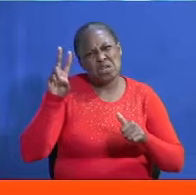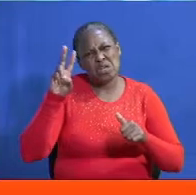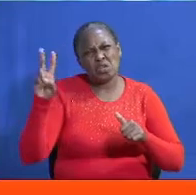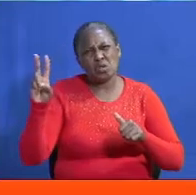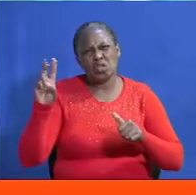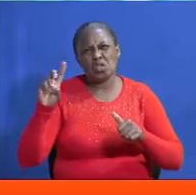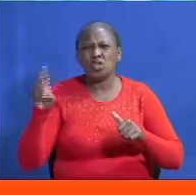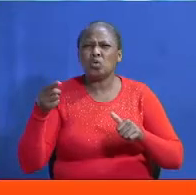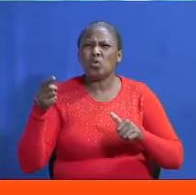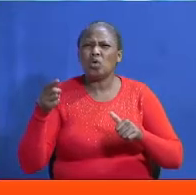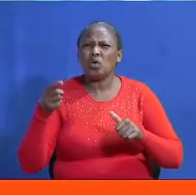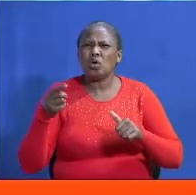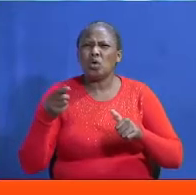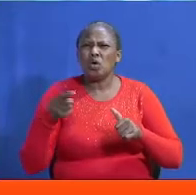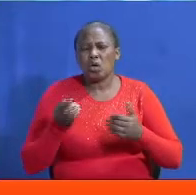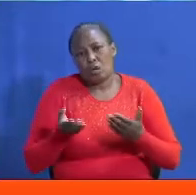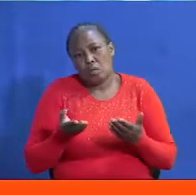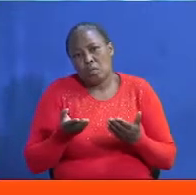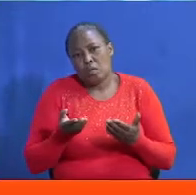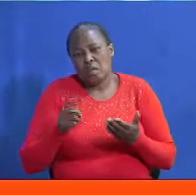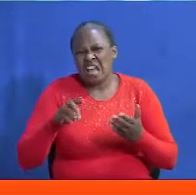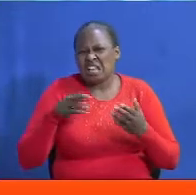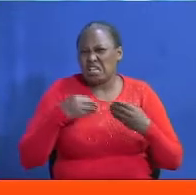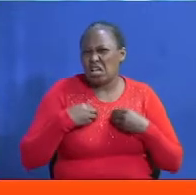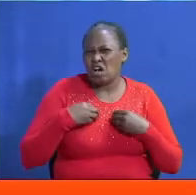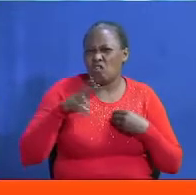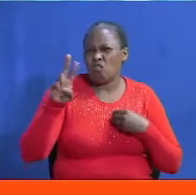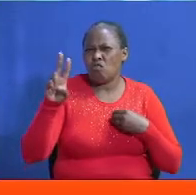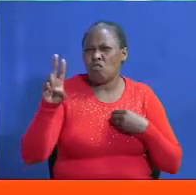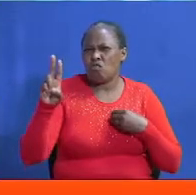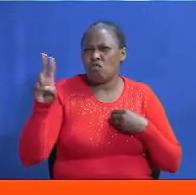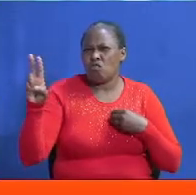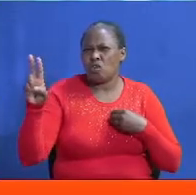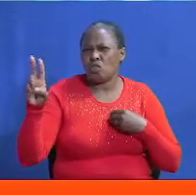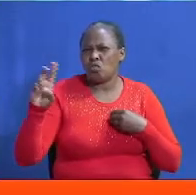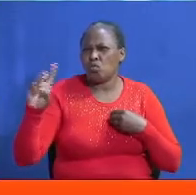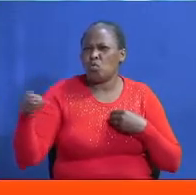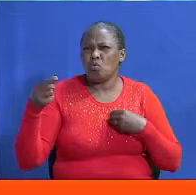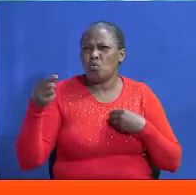22,000. Assuming we'll have 50,000 polling stations, it will require someone to hack at least